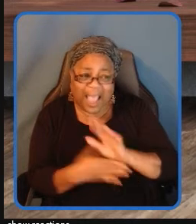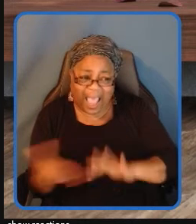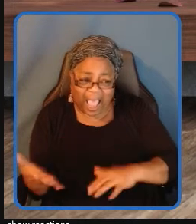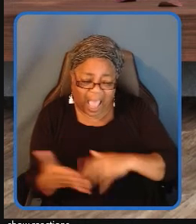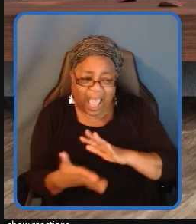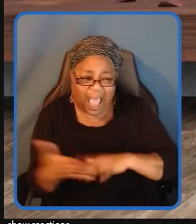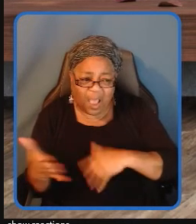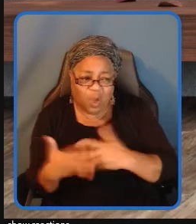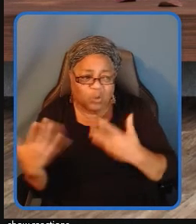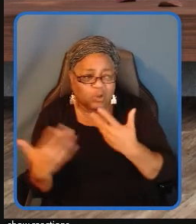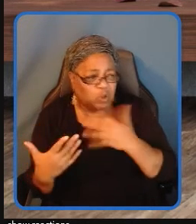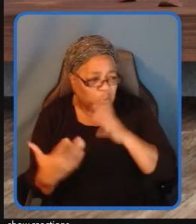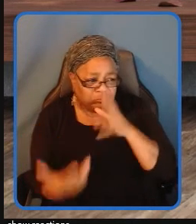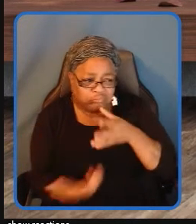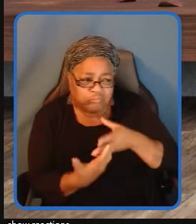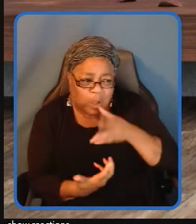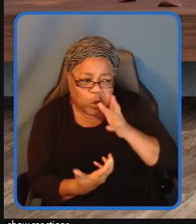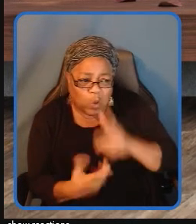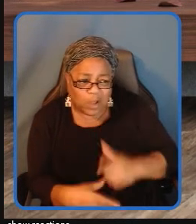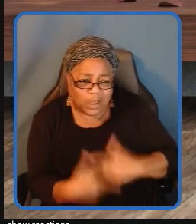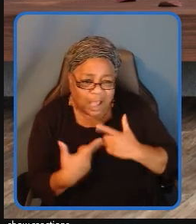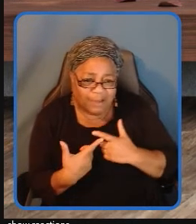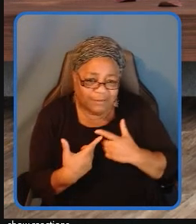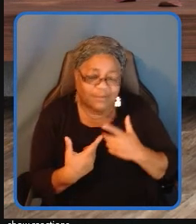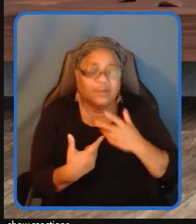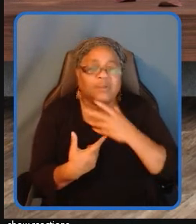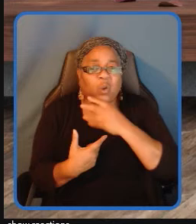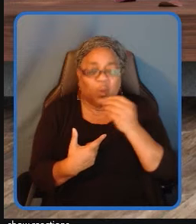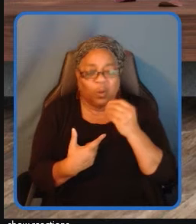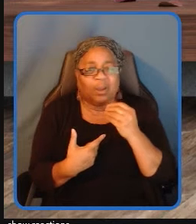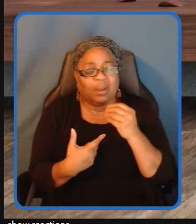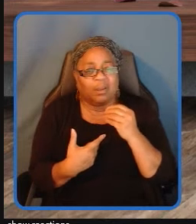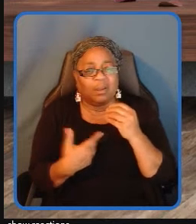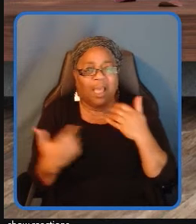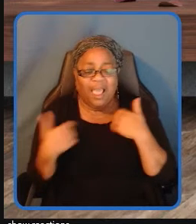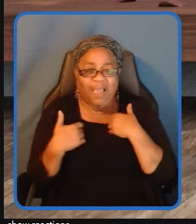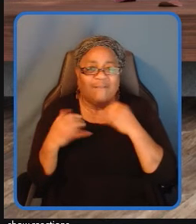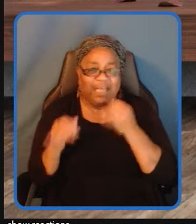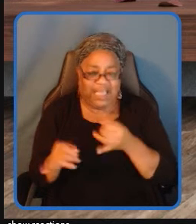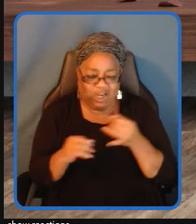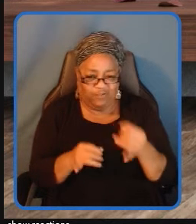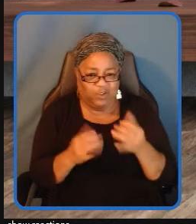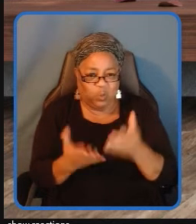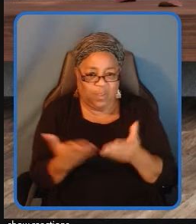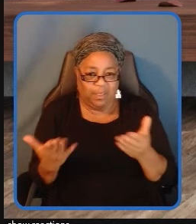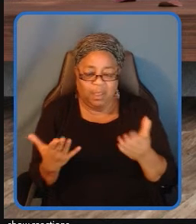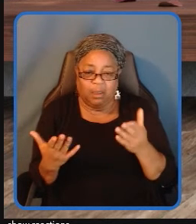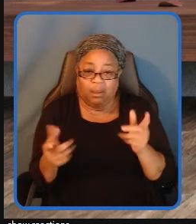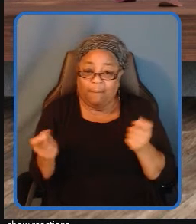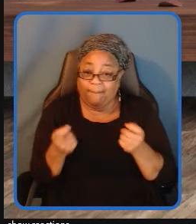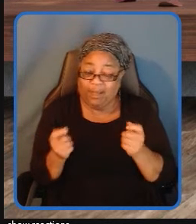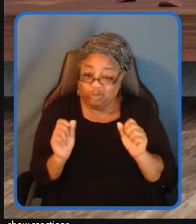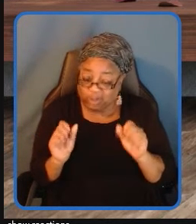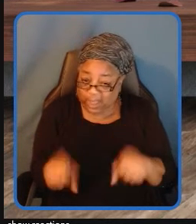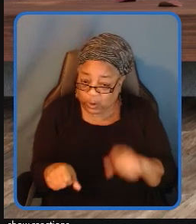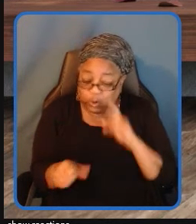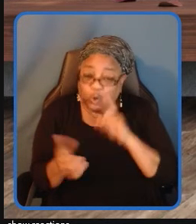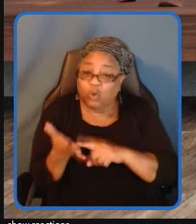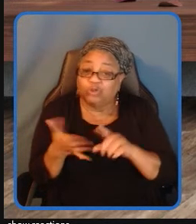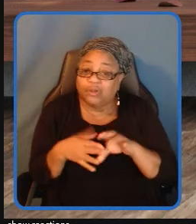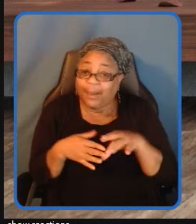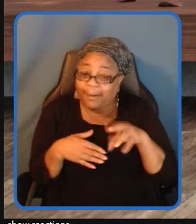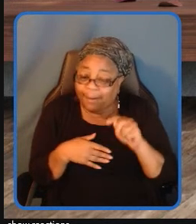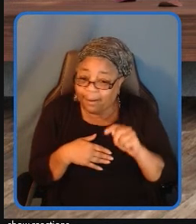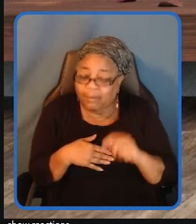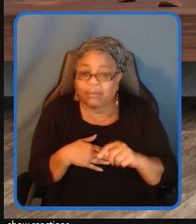so that's something we've taken this like individual skill that a manager can do, just checking in, the routine, getting to know their